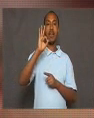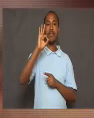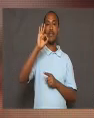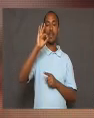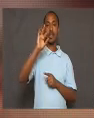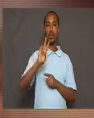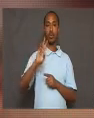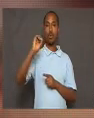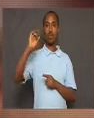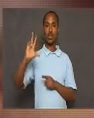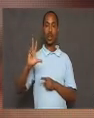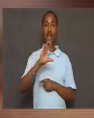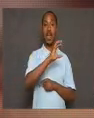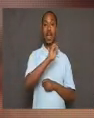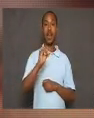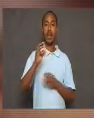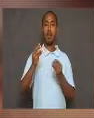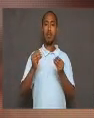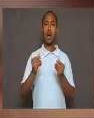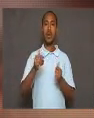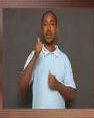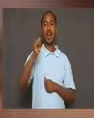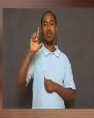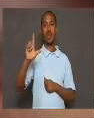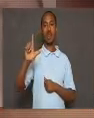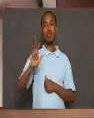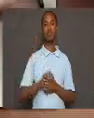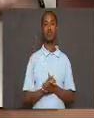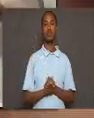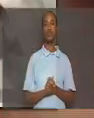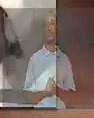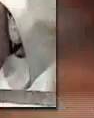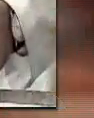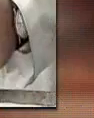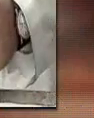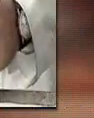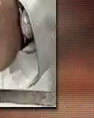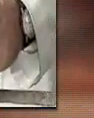oxide and powdered aluminium.